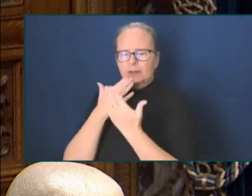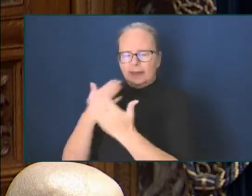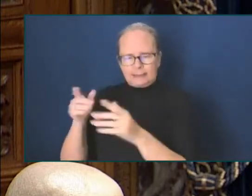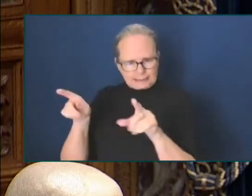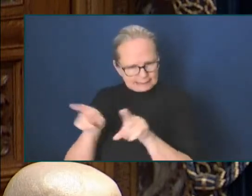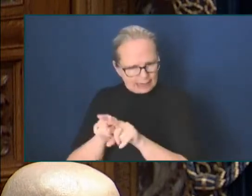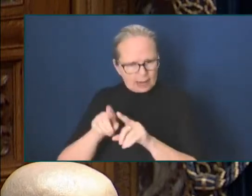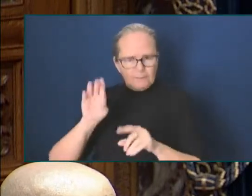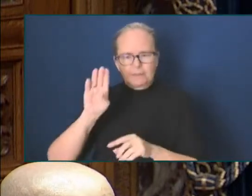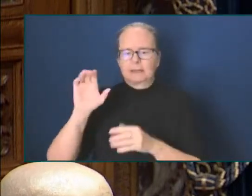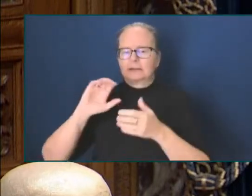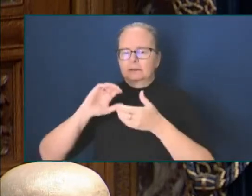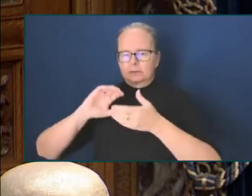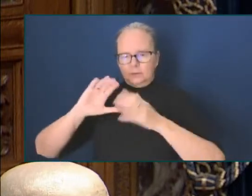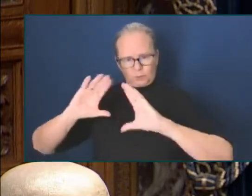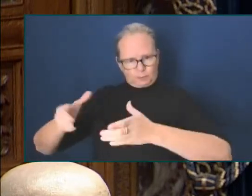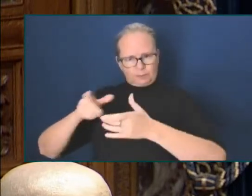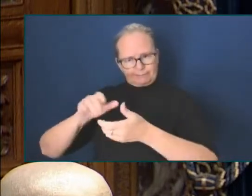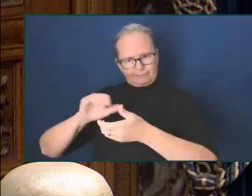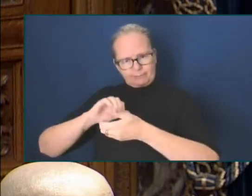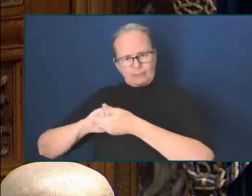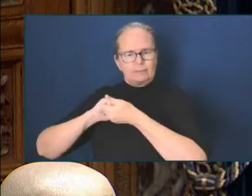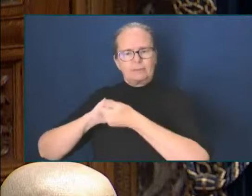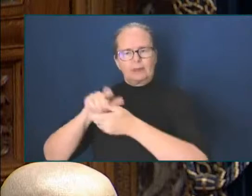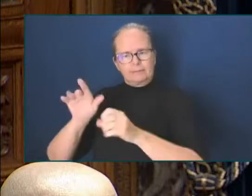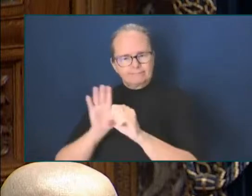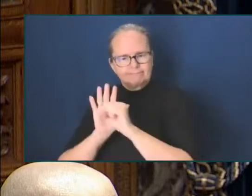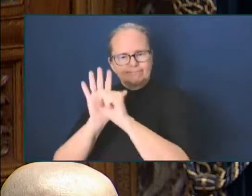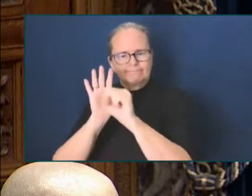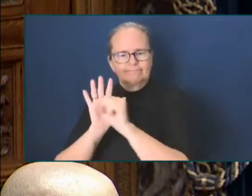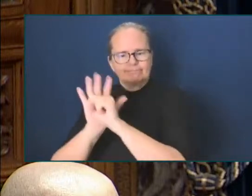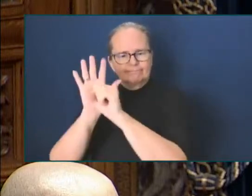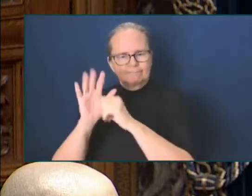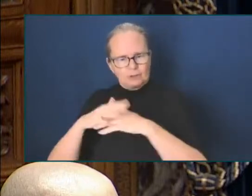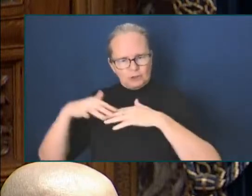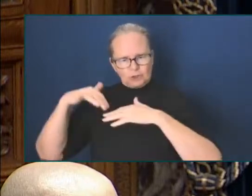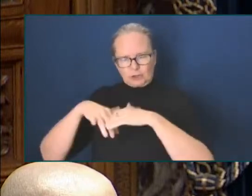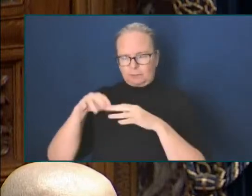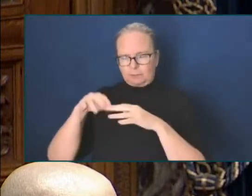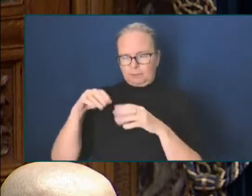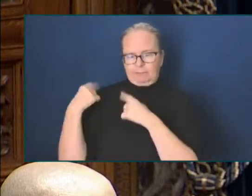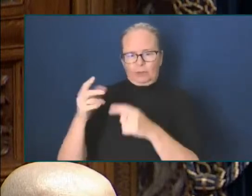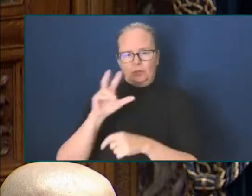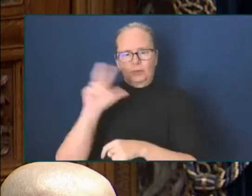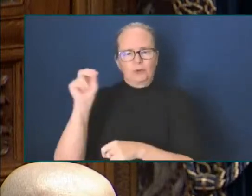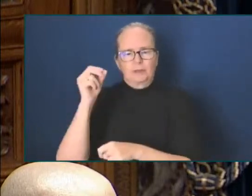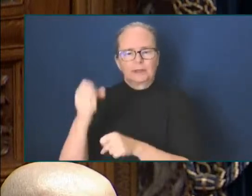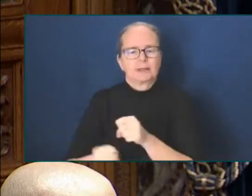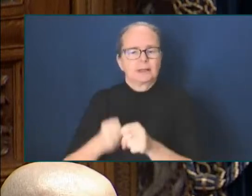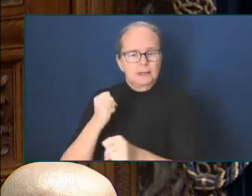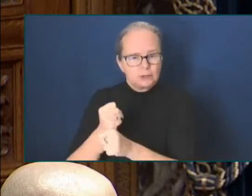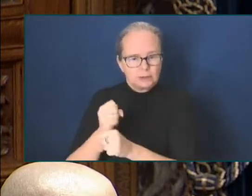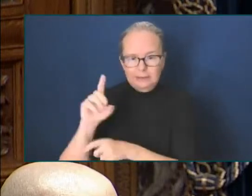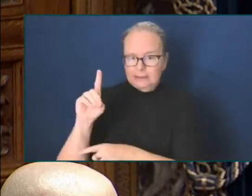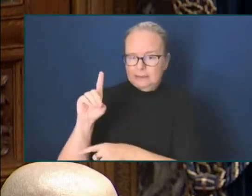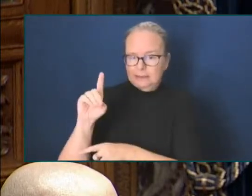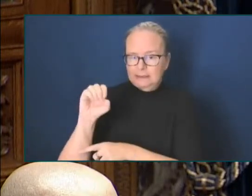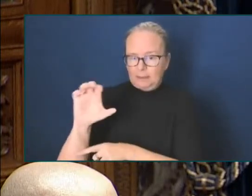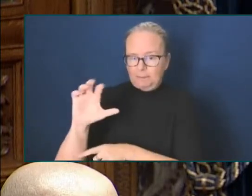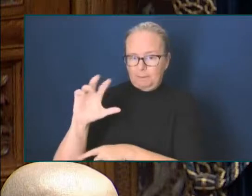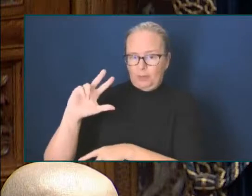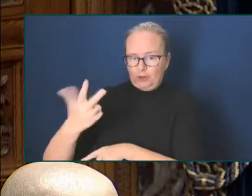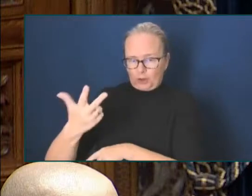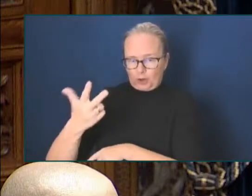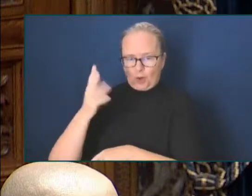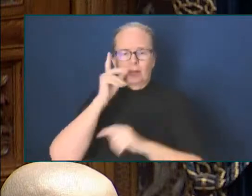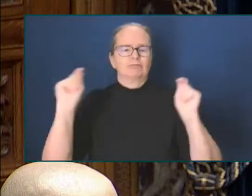years. On December 3rd, we recognize the 30th anniversary of the UN International Day of Persons with Disabilities.